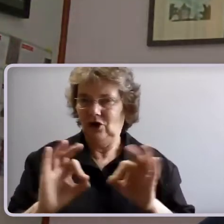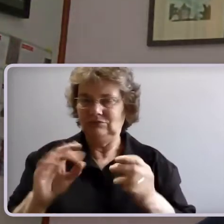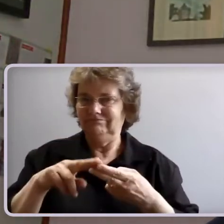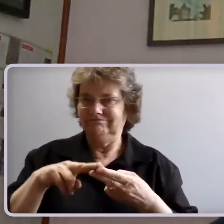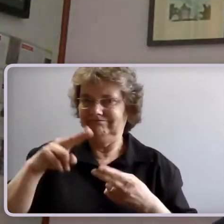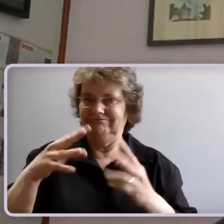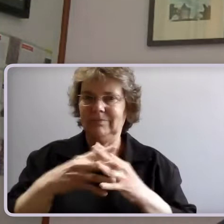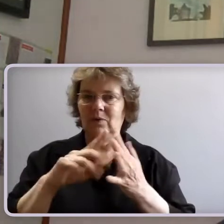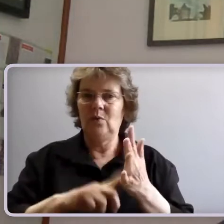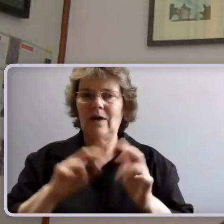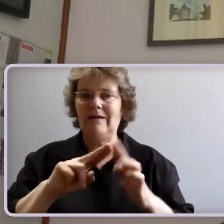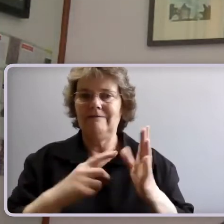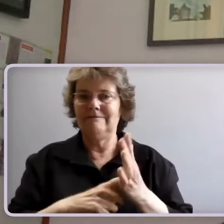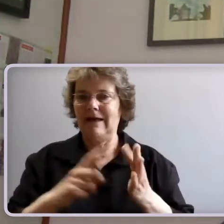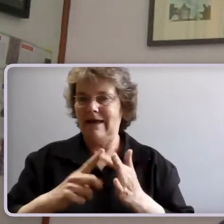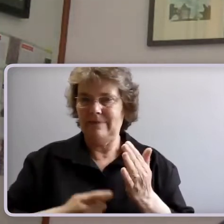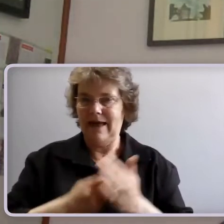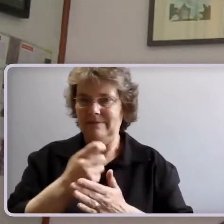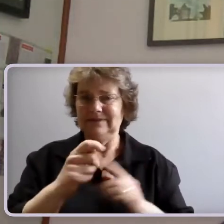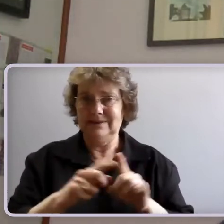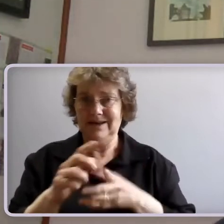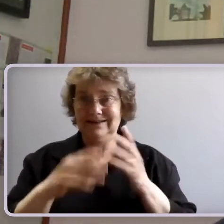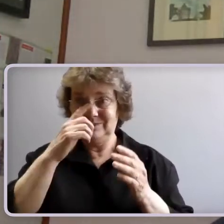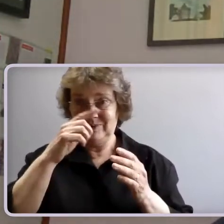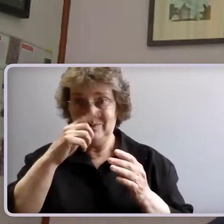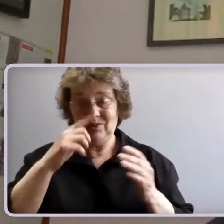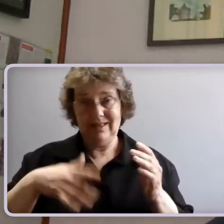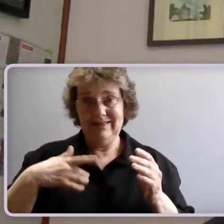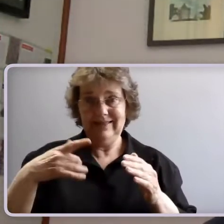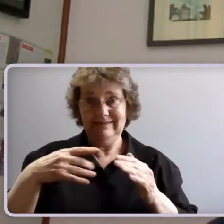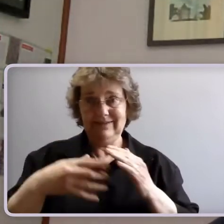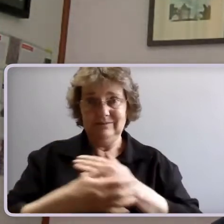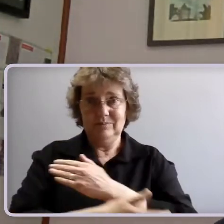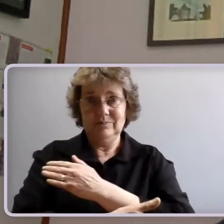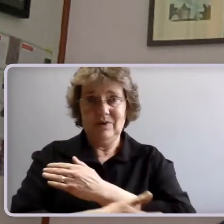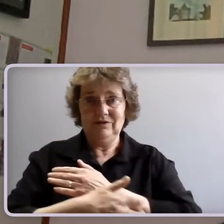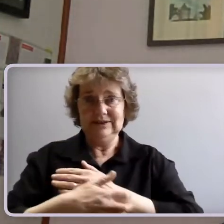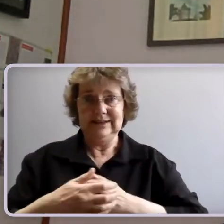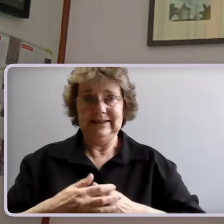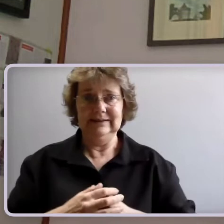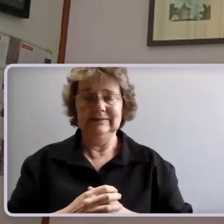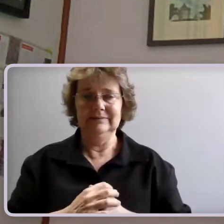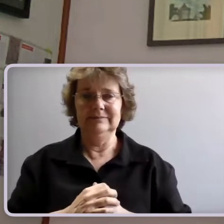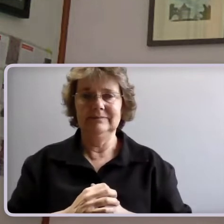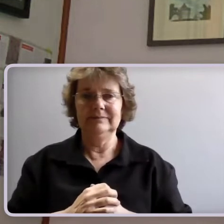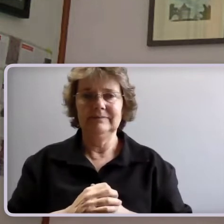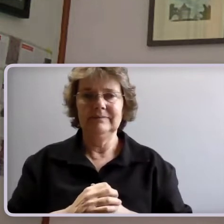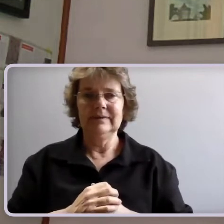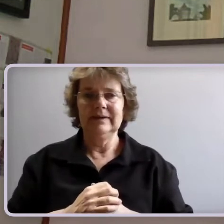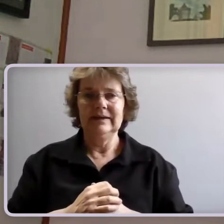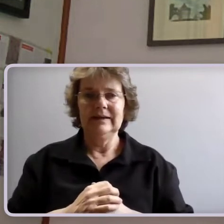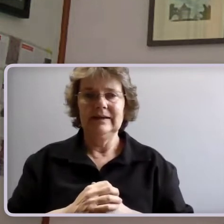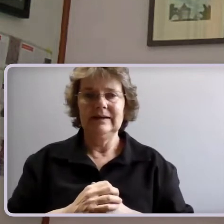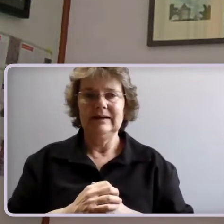Secondly, corporations can do it when asked, and again, when circumstances demand it, that they can